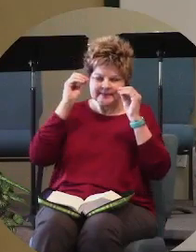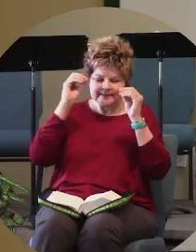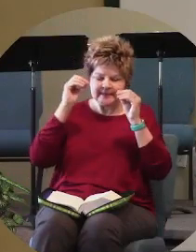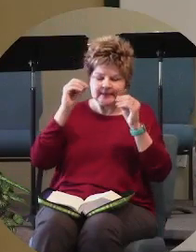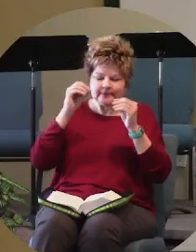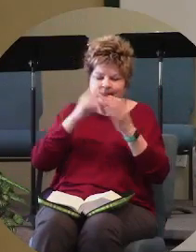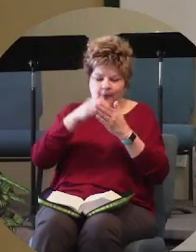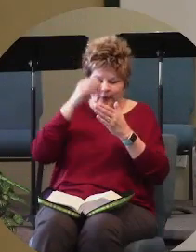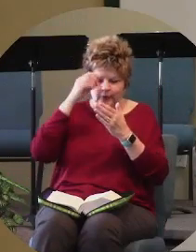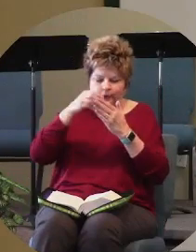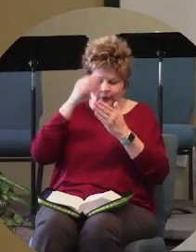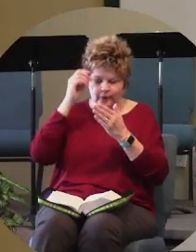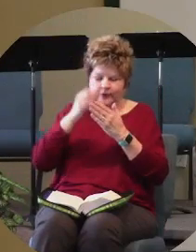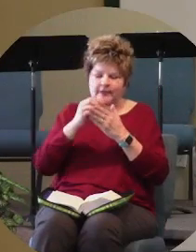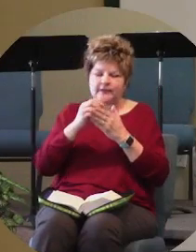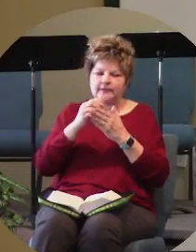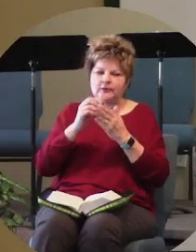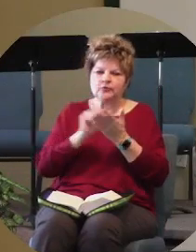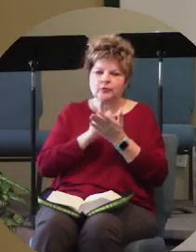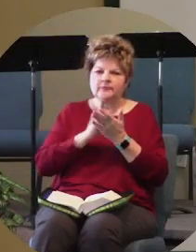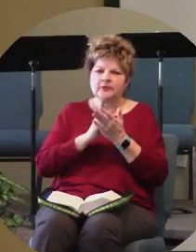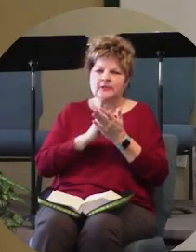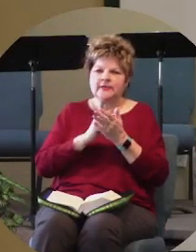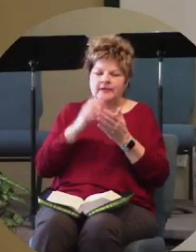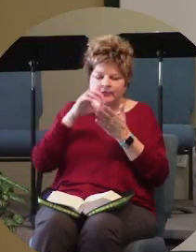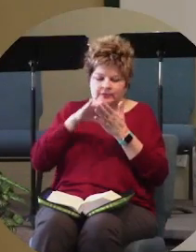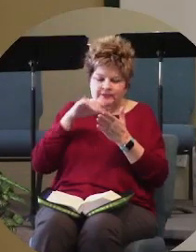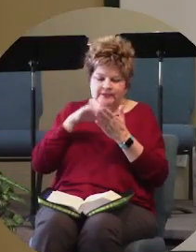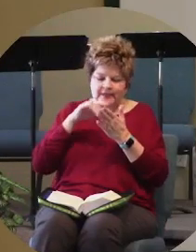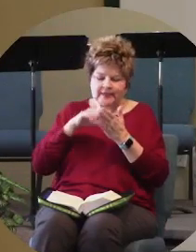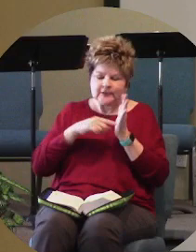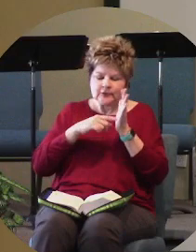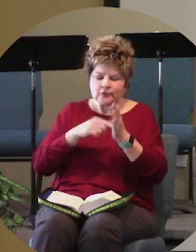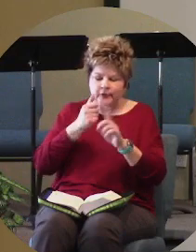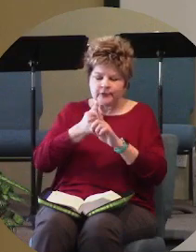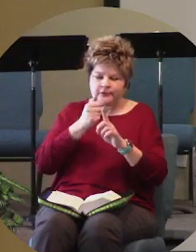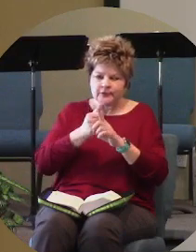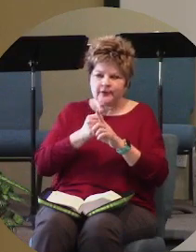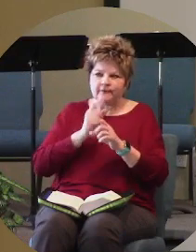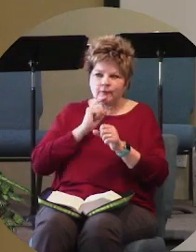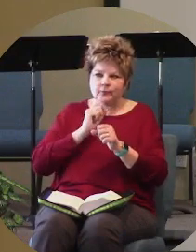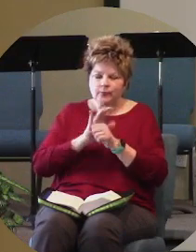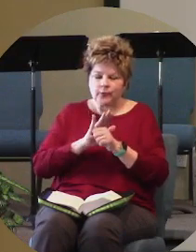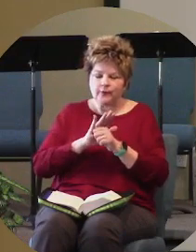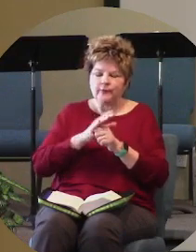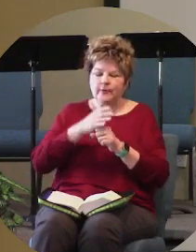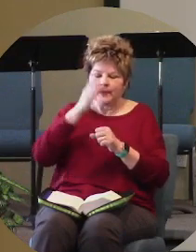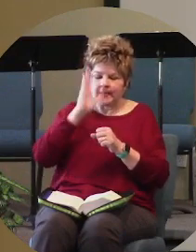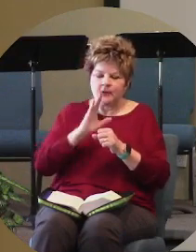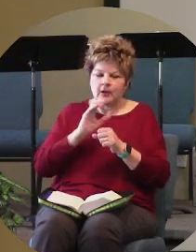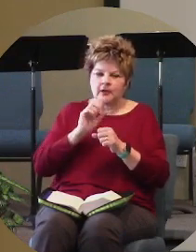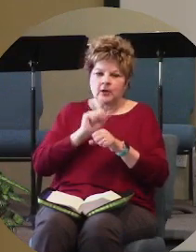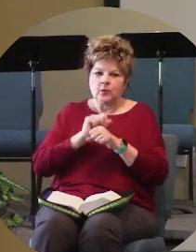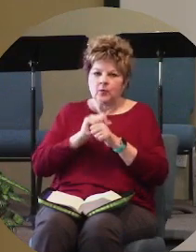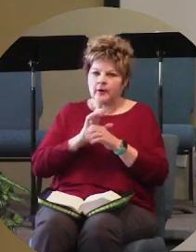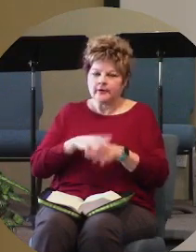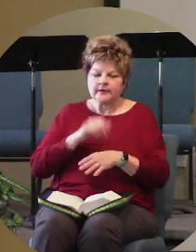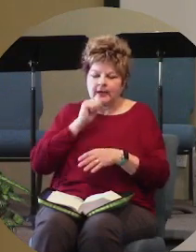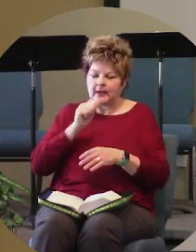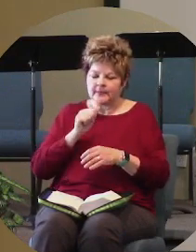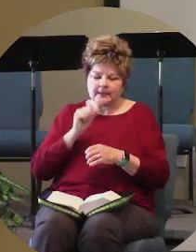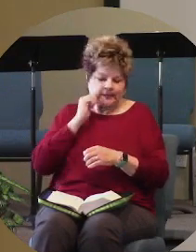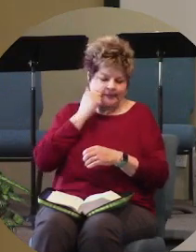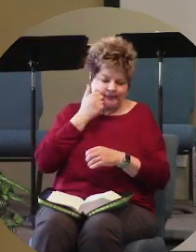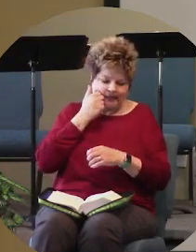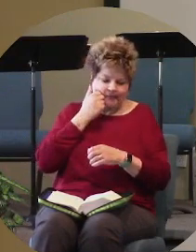so it's study to show thyself approved unto God, a workman that needeth not be ashamed, rightly dividing